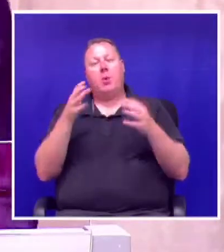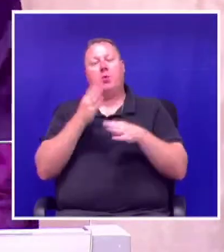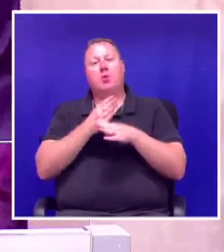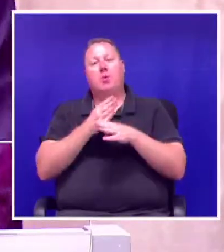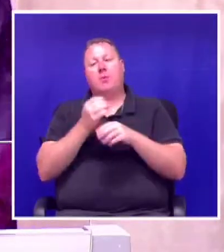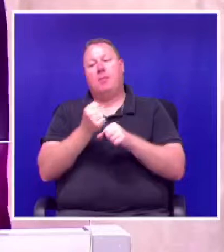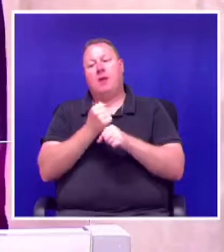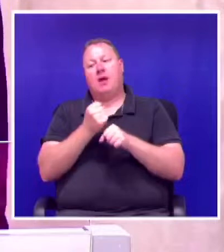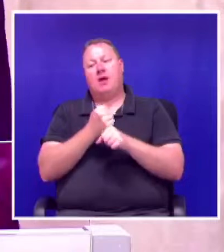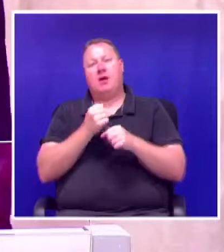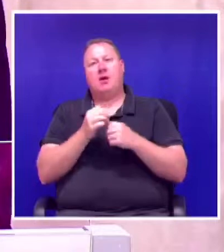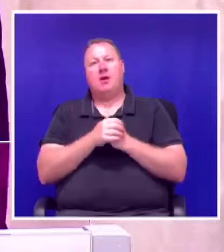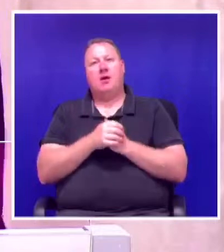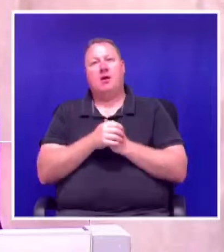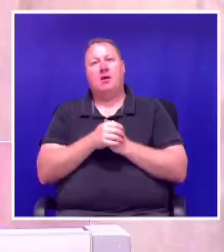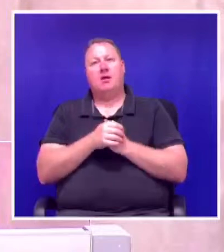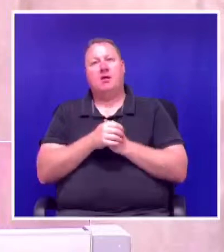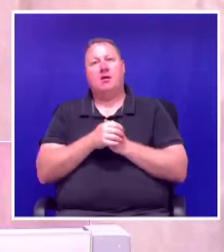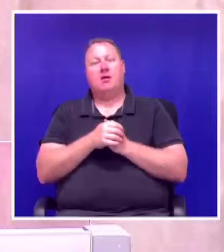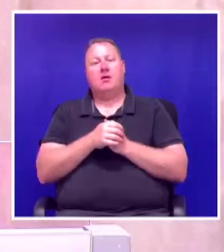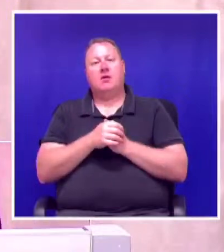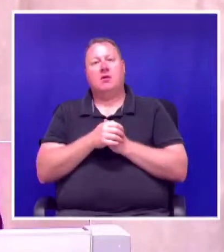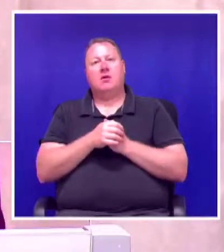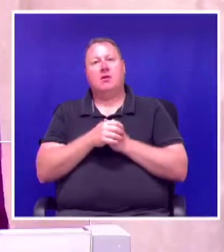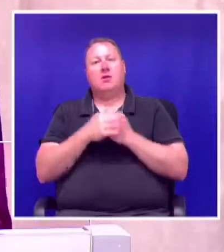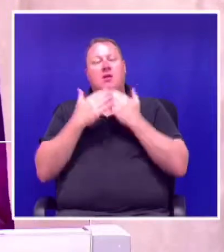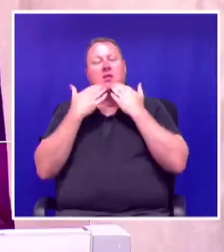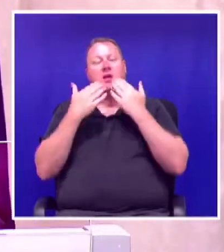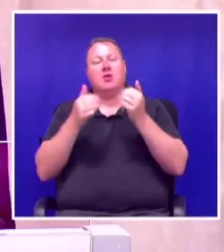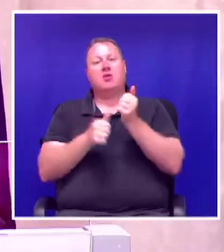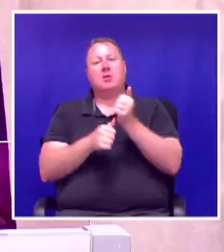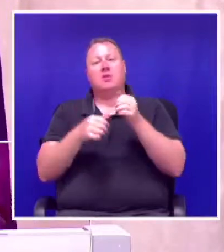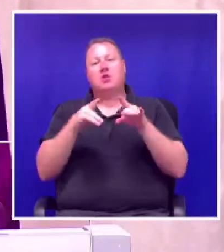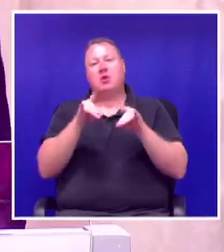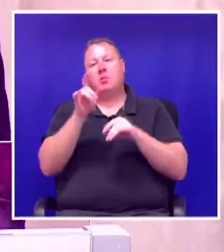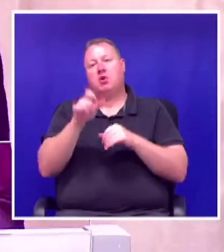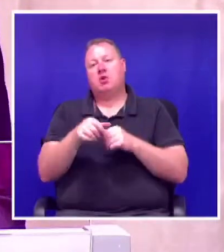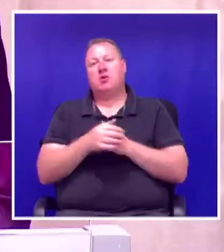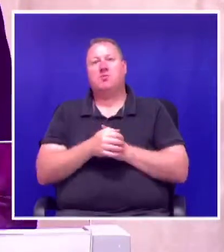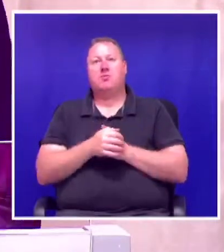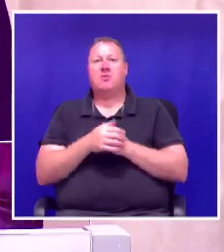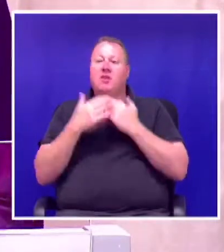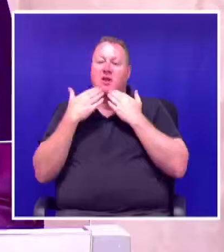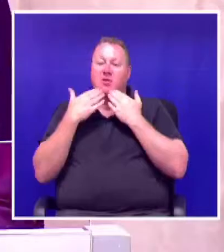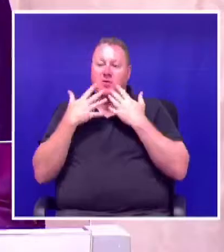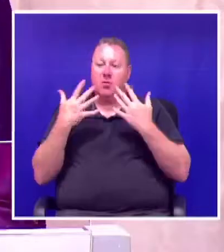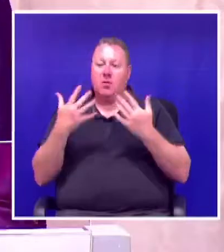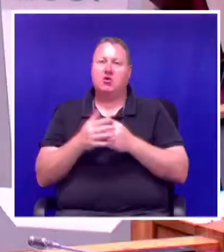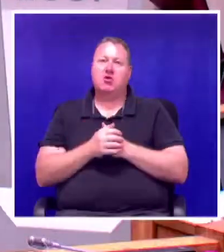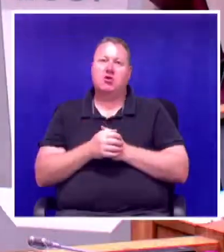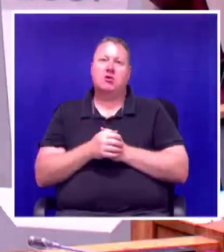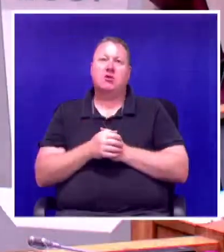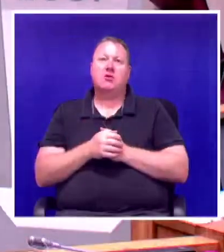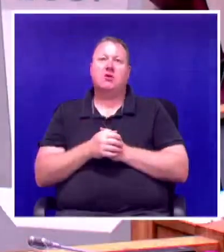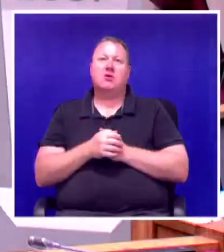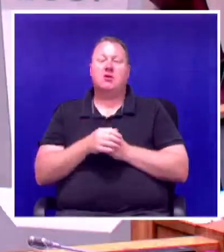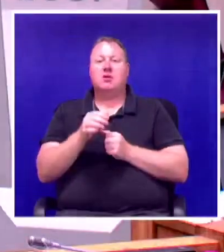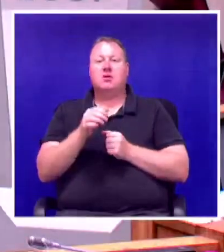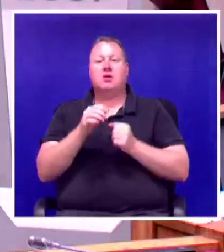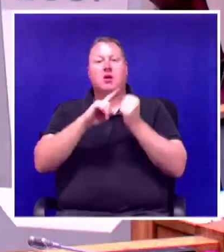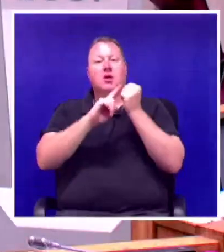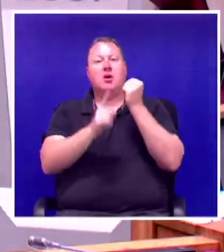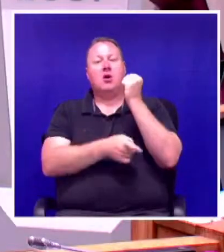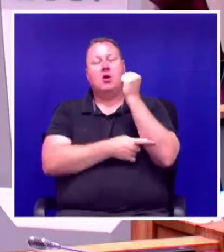jobs in our country. Thank you very much, Deputy Chairperson. Thank you very much. We now move on to the last